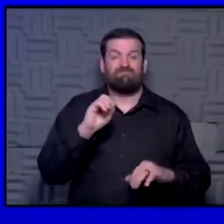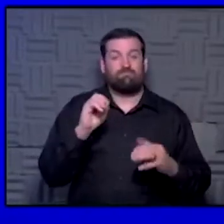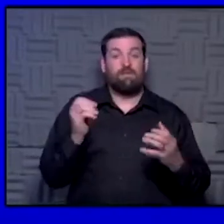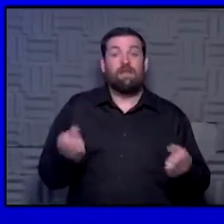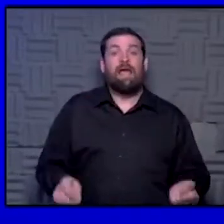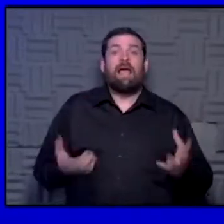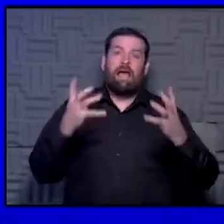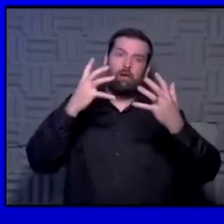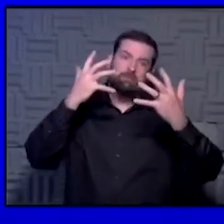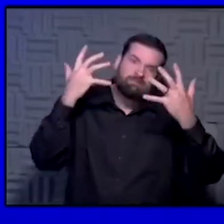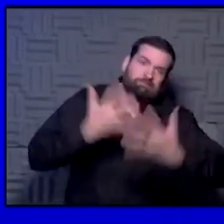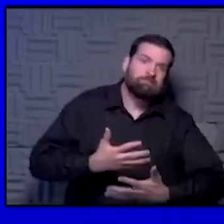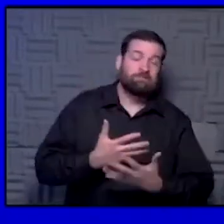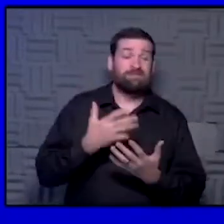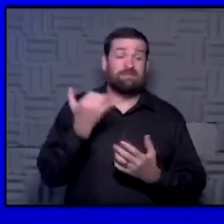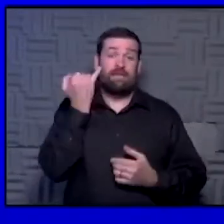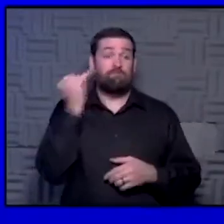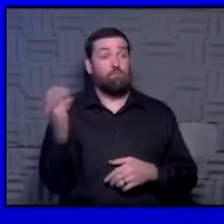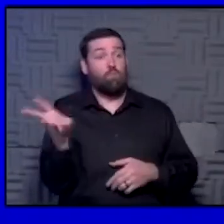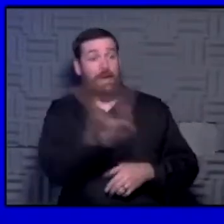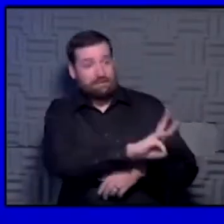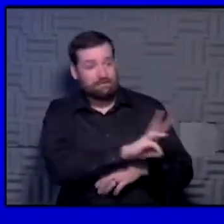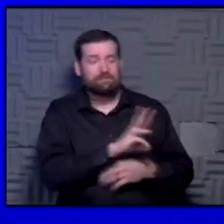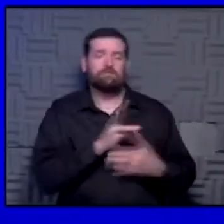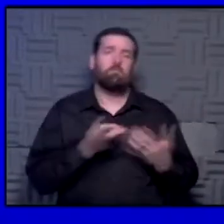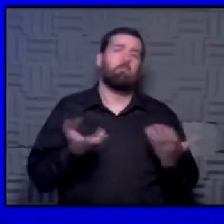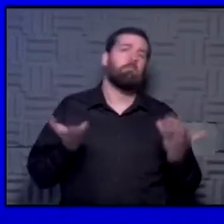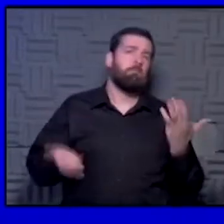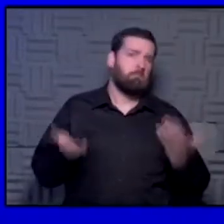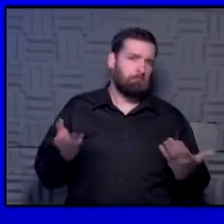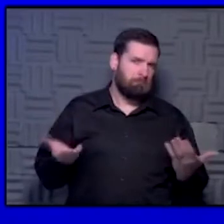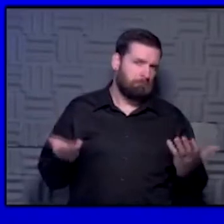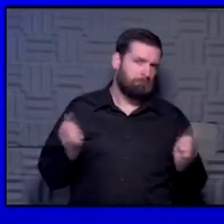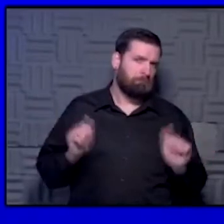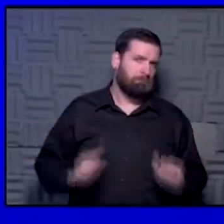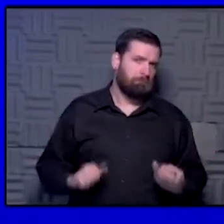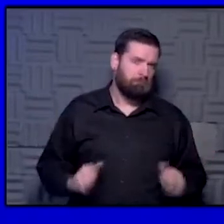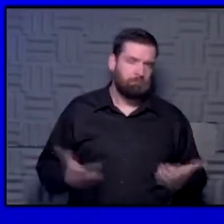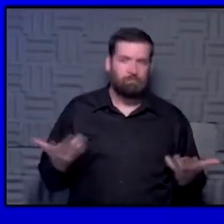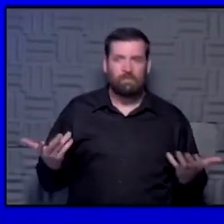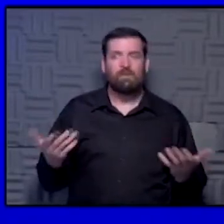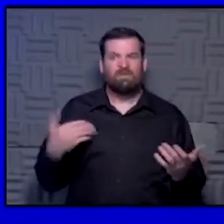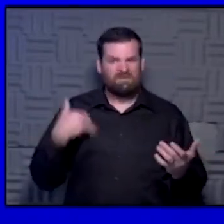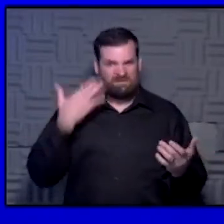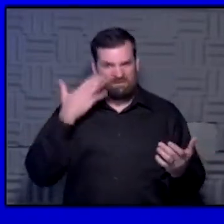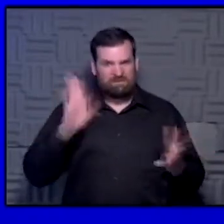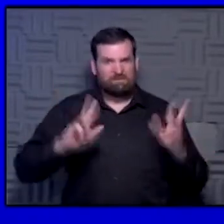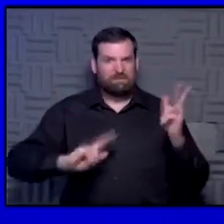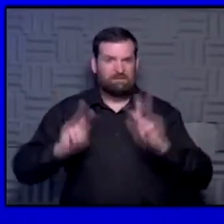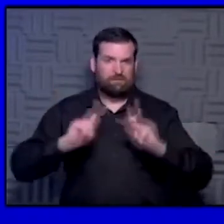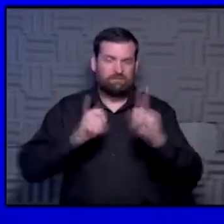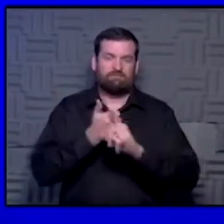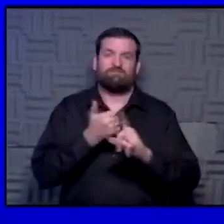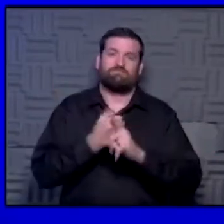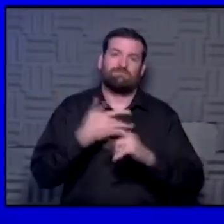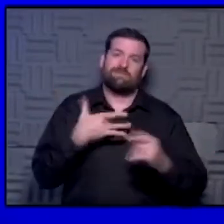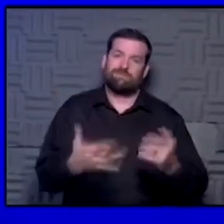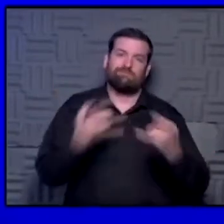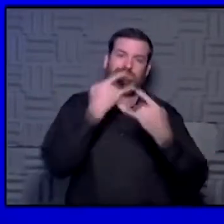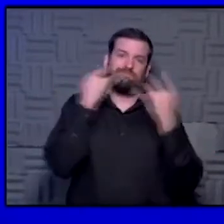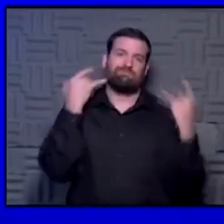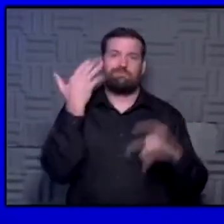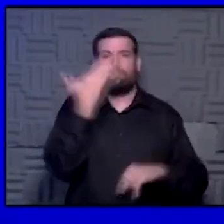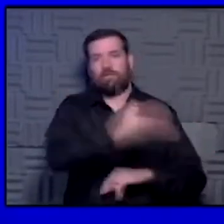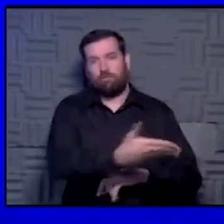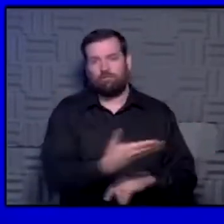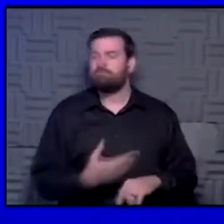here. Now, certainly if you are out west, that might be something a little bit different. We know, however, people are probably wearing masks in those